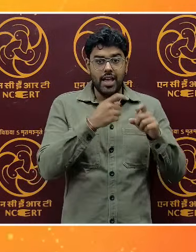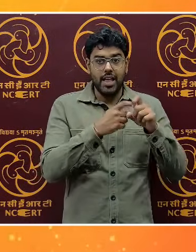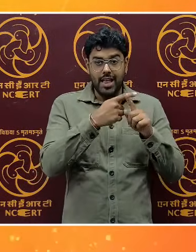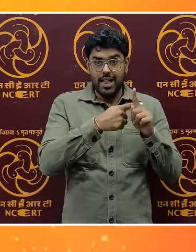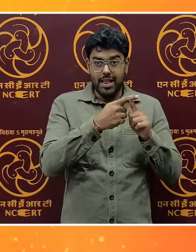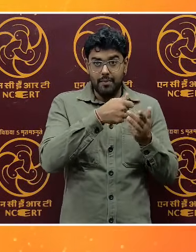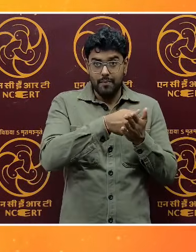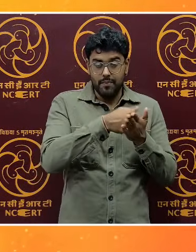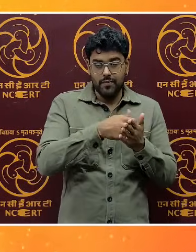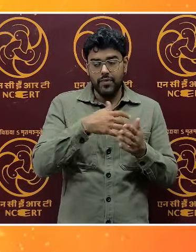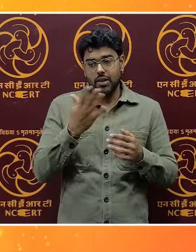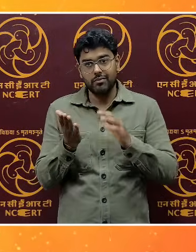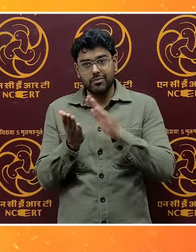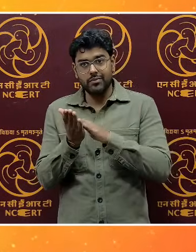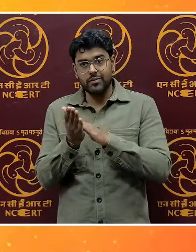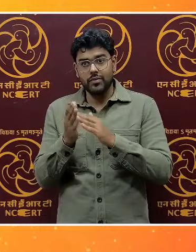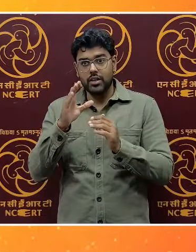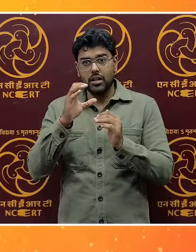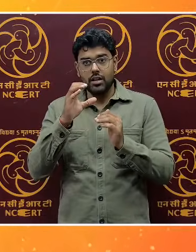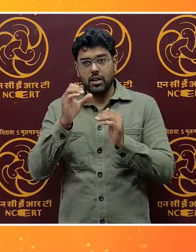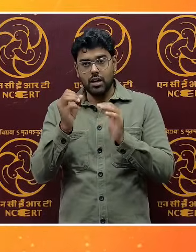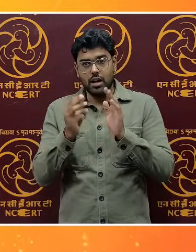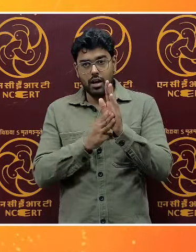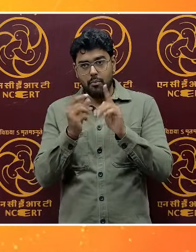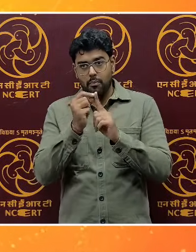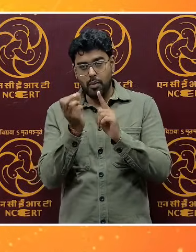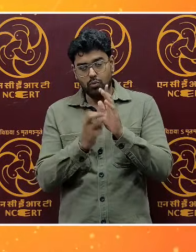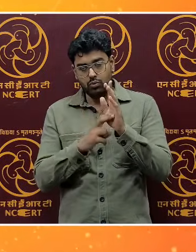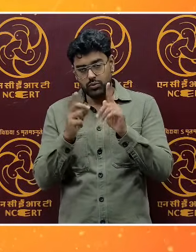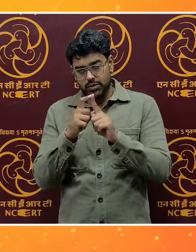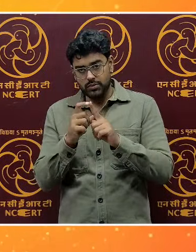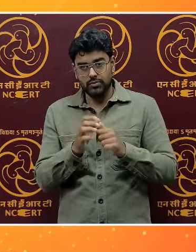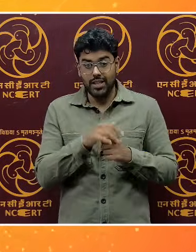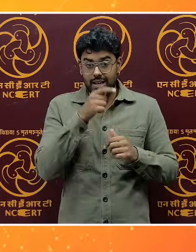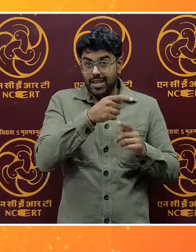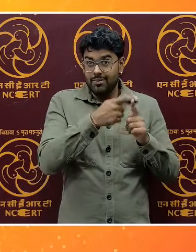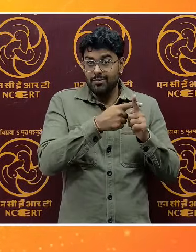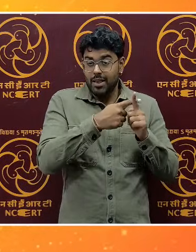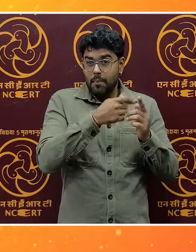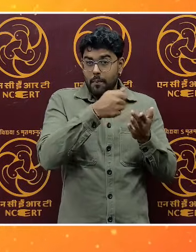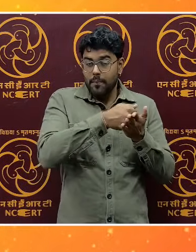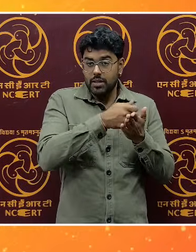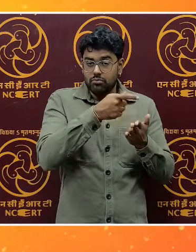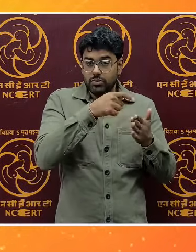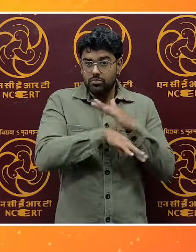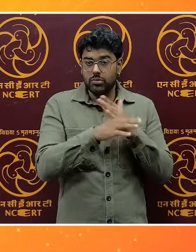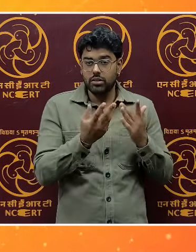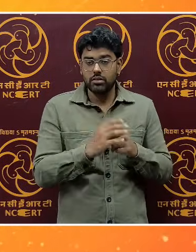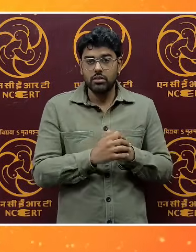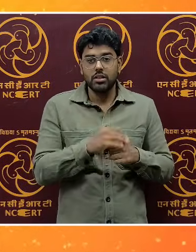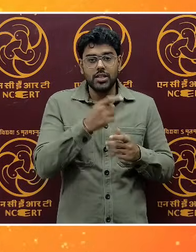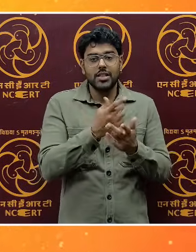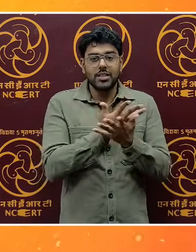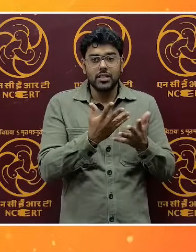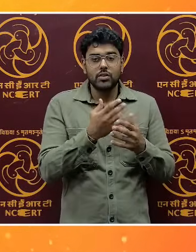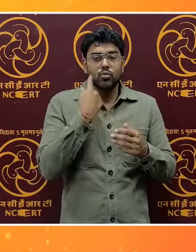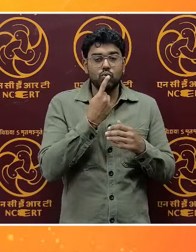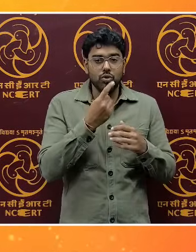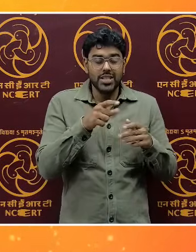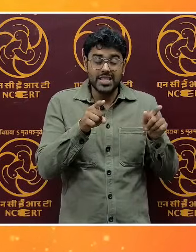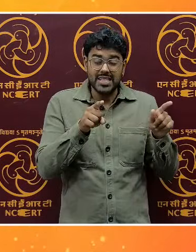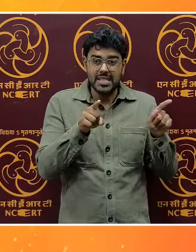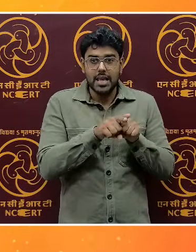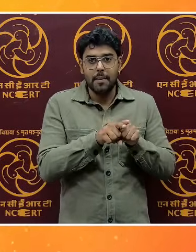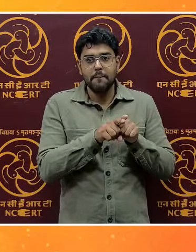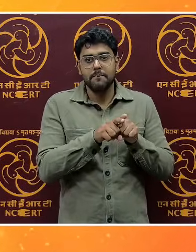molecule of compound. Now molecule of elements are what? They are the molecules which are made up of same type